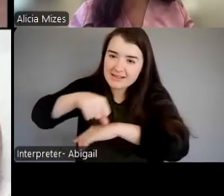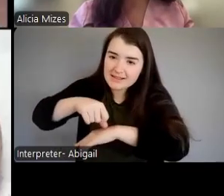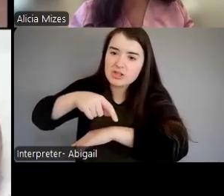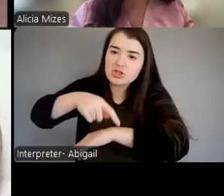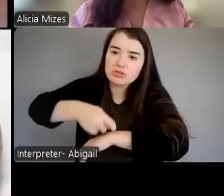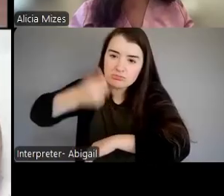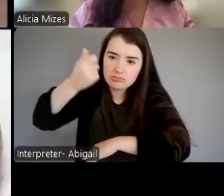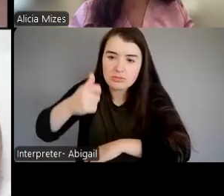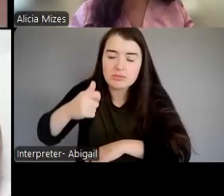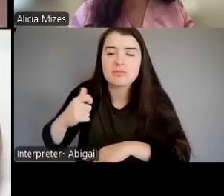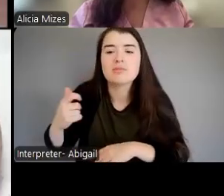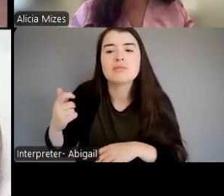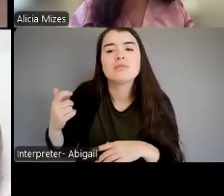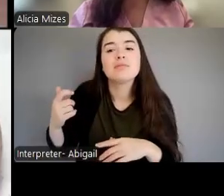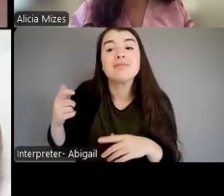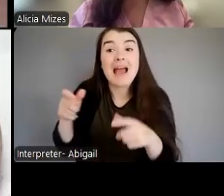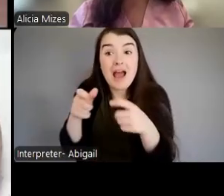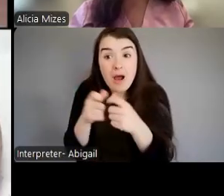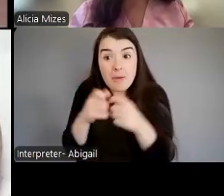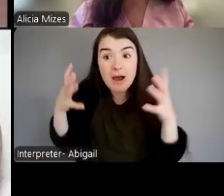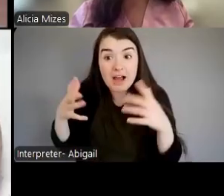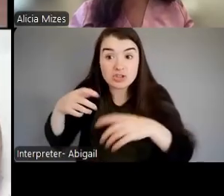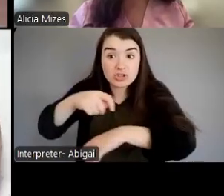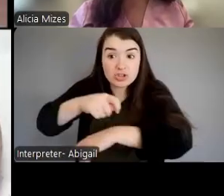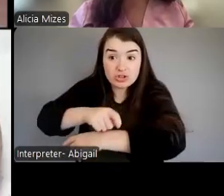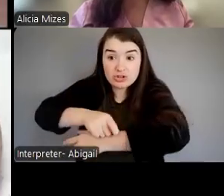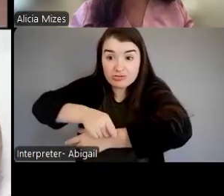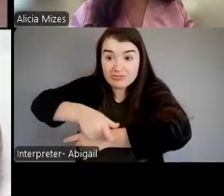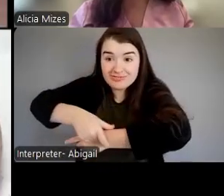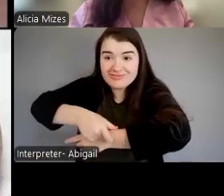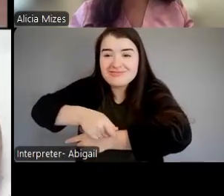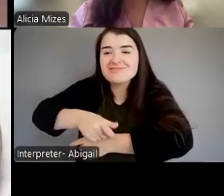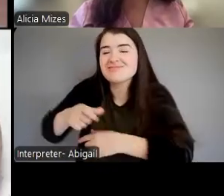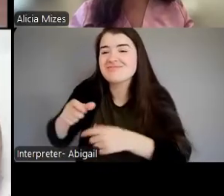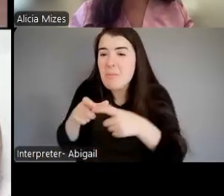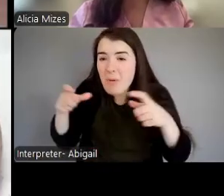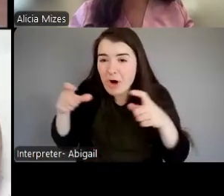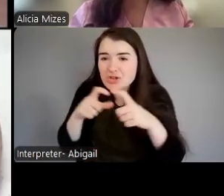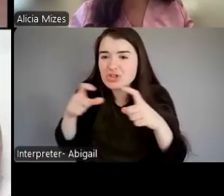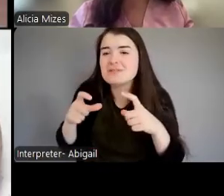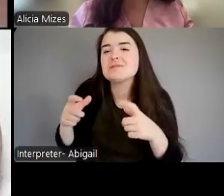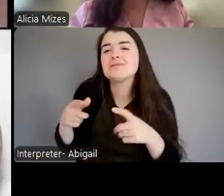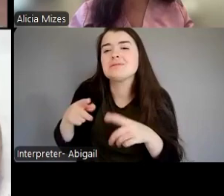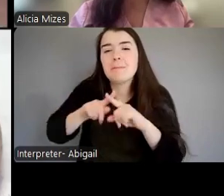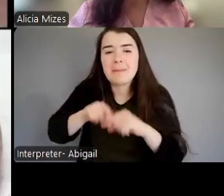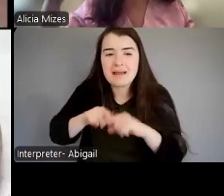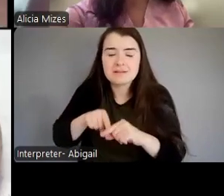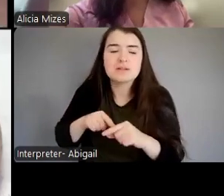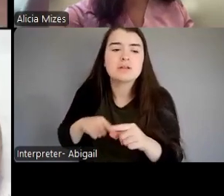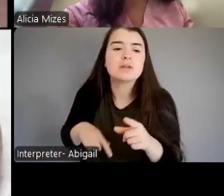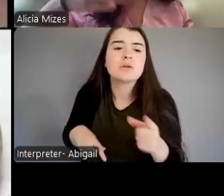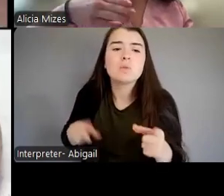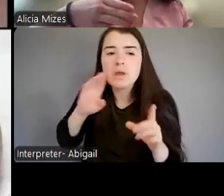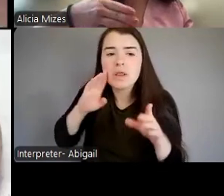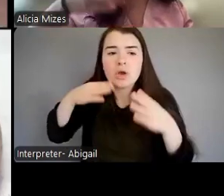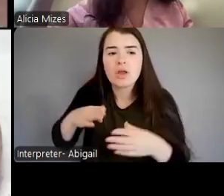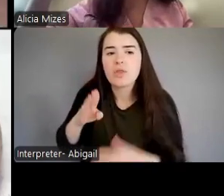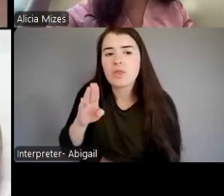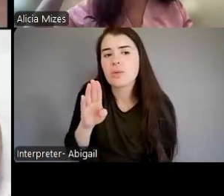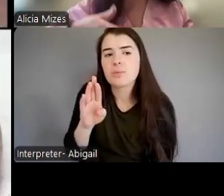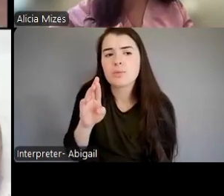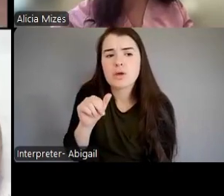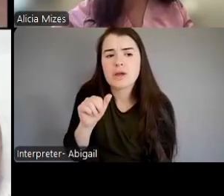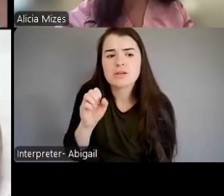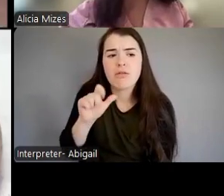on the thickness of the melanoma. So once we biopsy a melanoma, we're looking for what's called the Breslow depth, and that's looking at how deep